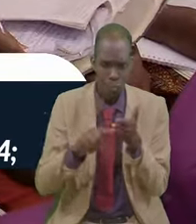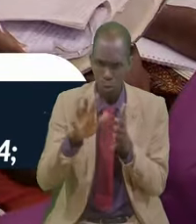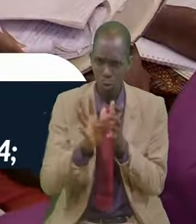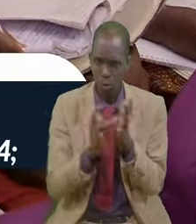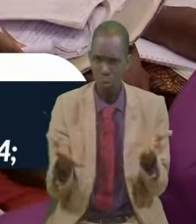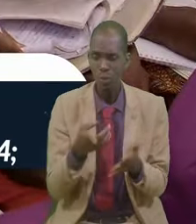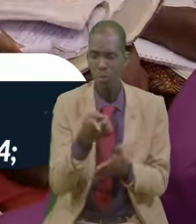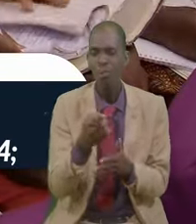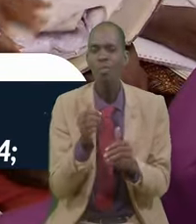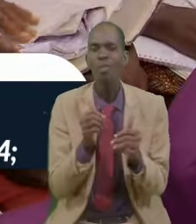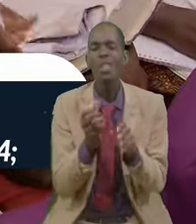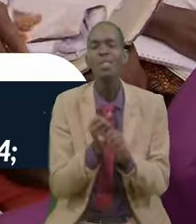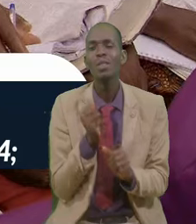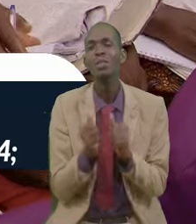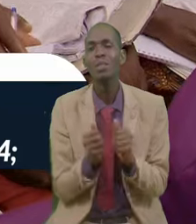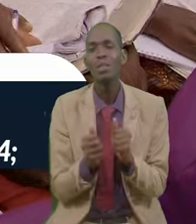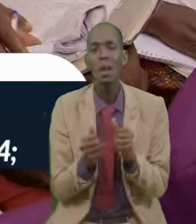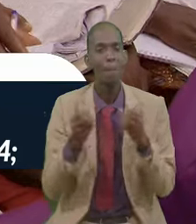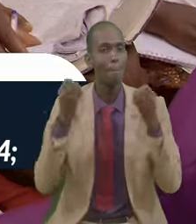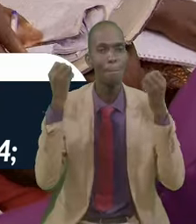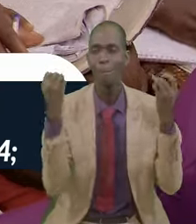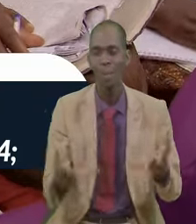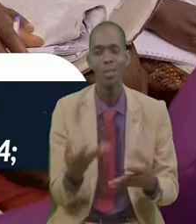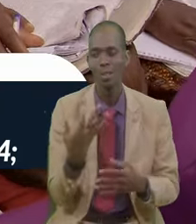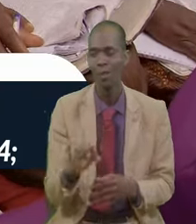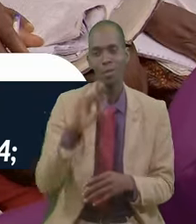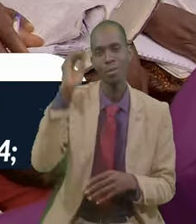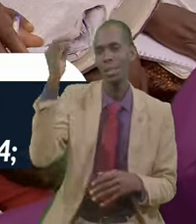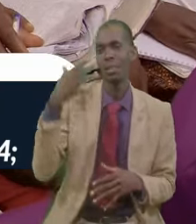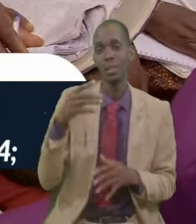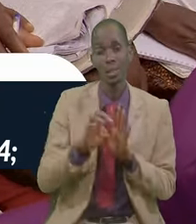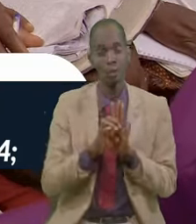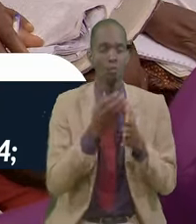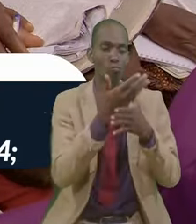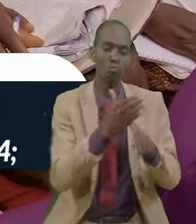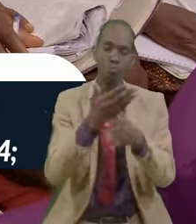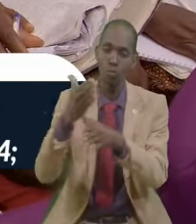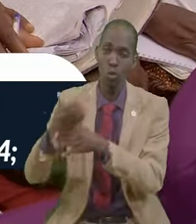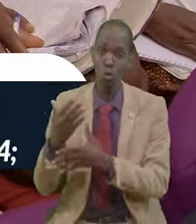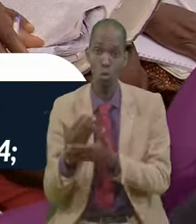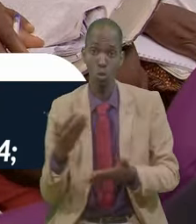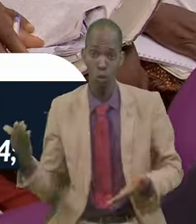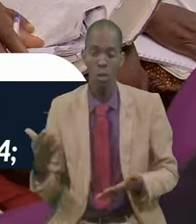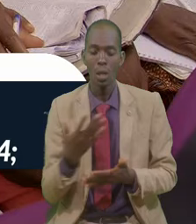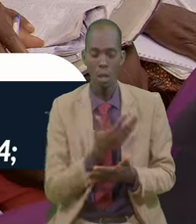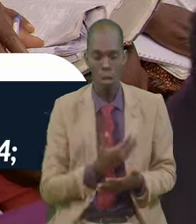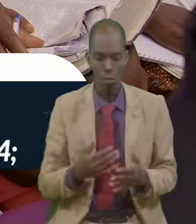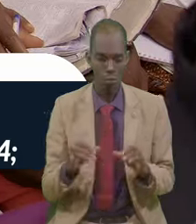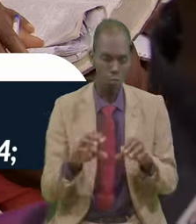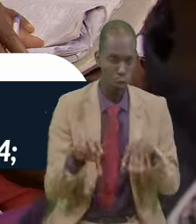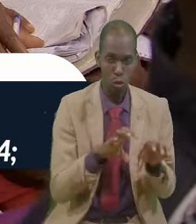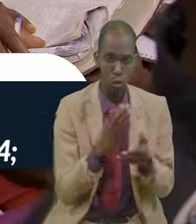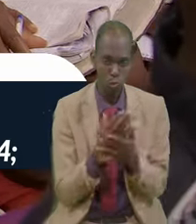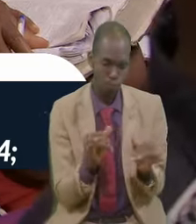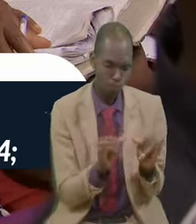grace? You know, sometimes they're distributing something, and then you come, they give you a little, they measure it, and they